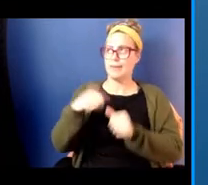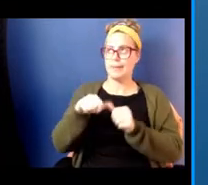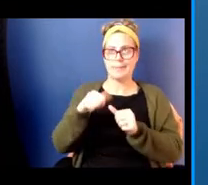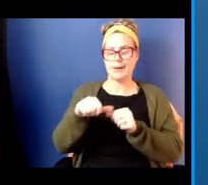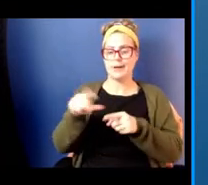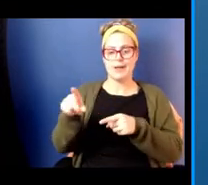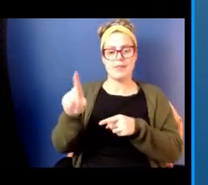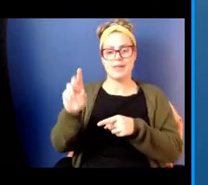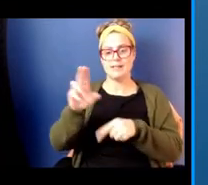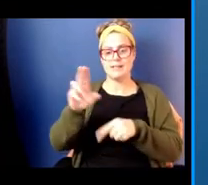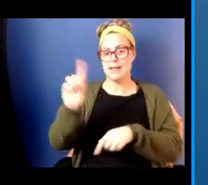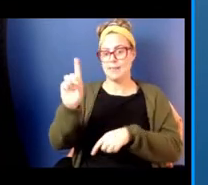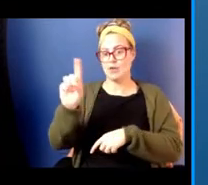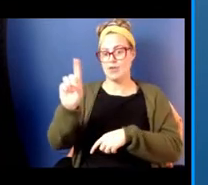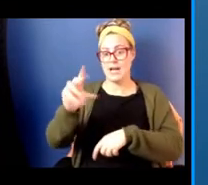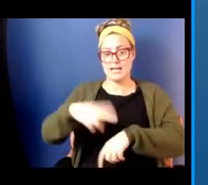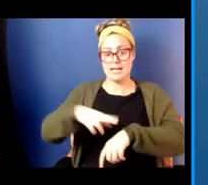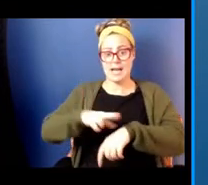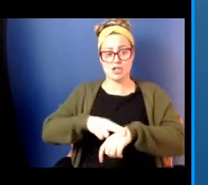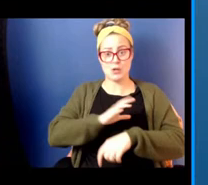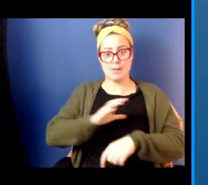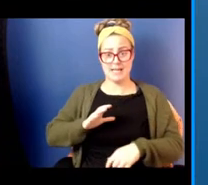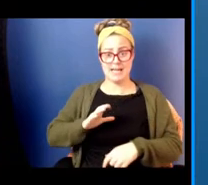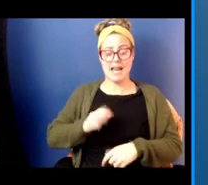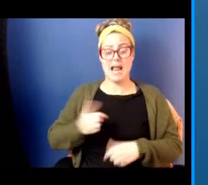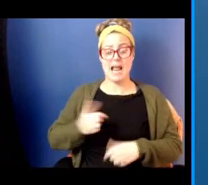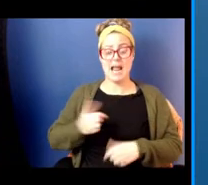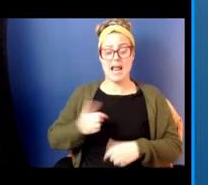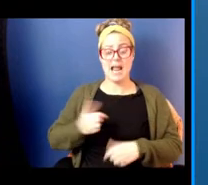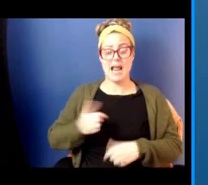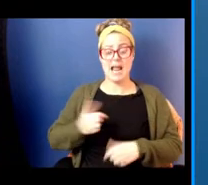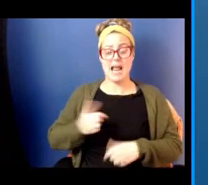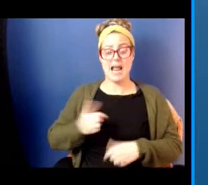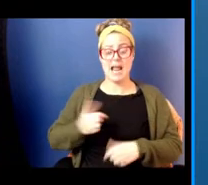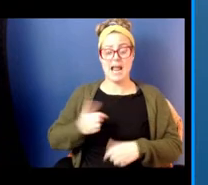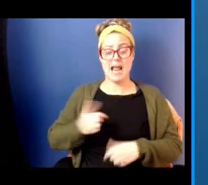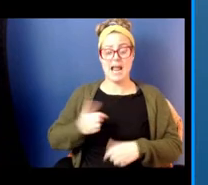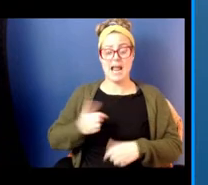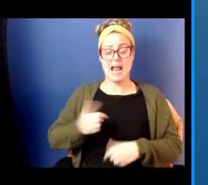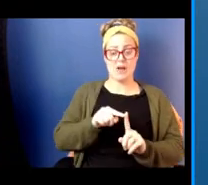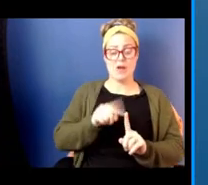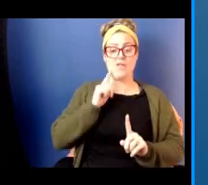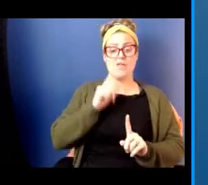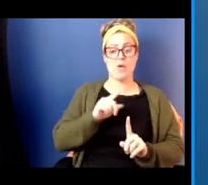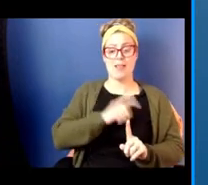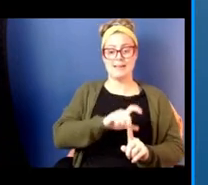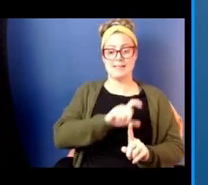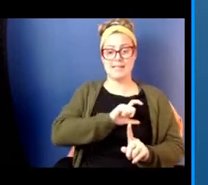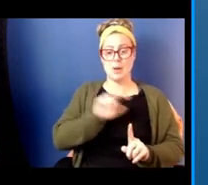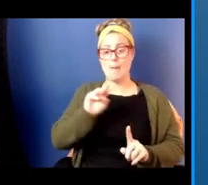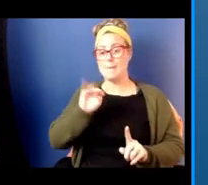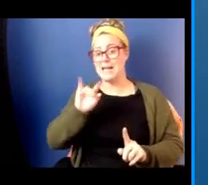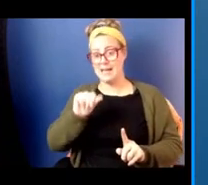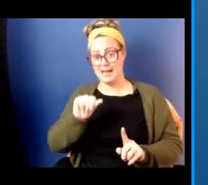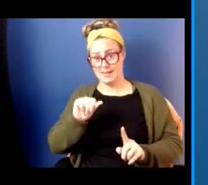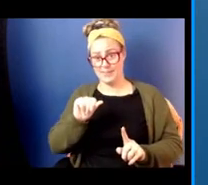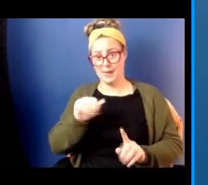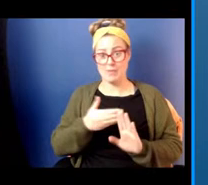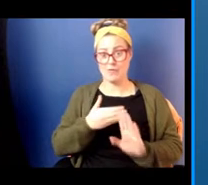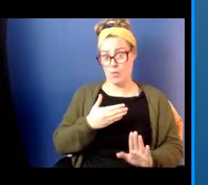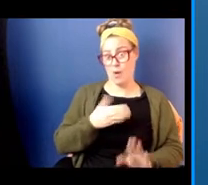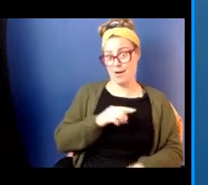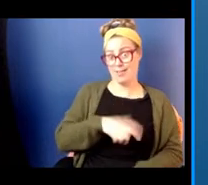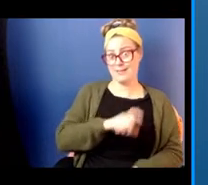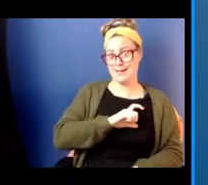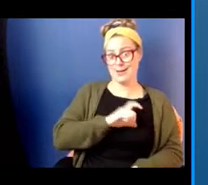for Latino media under Ron Brown this was before Latinos were cool right that to me tells